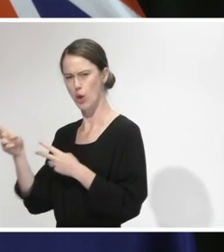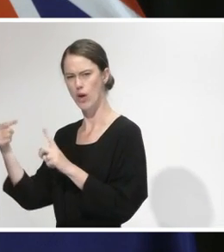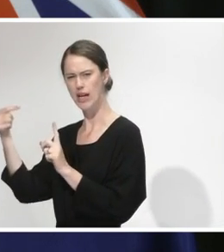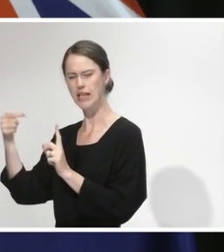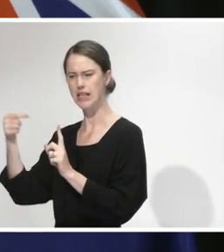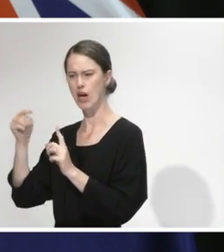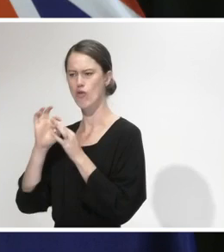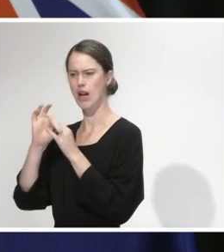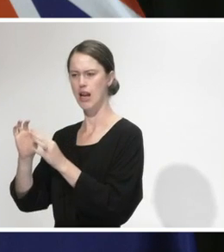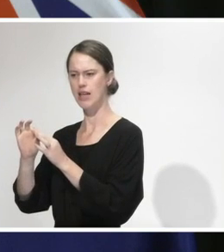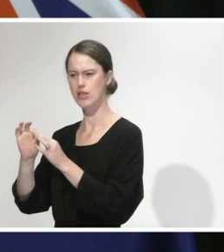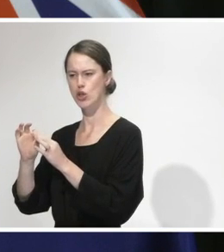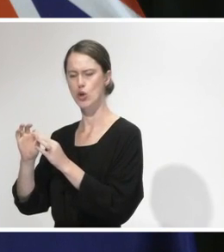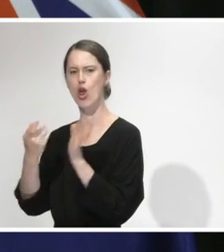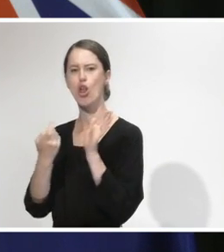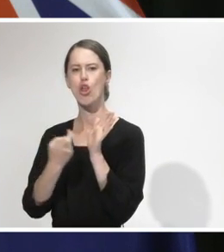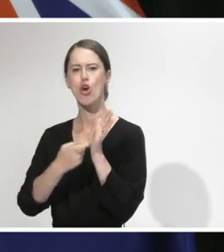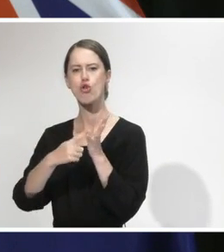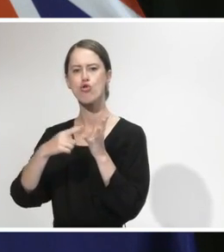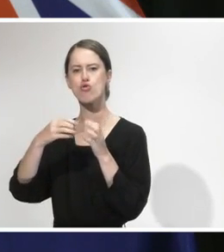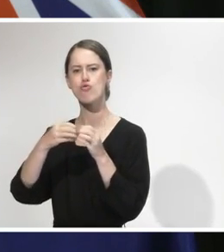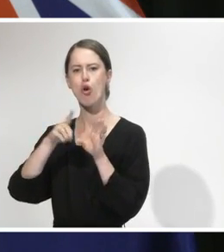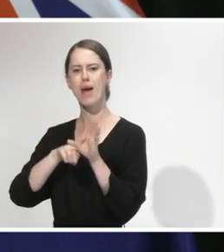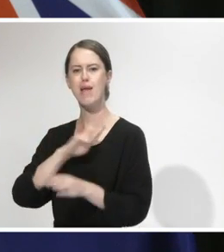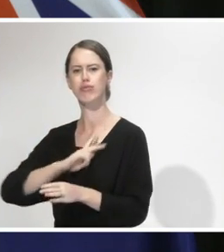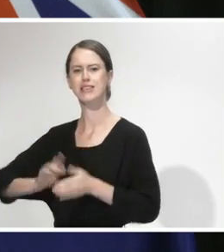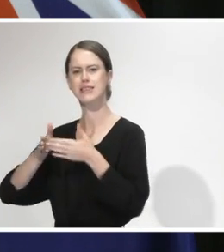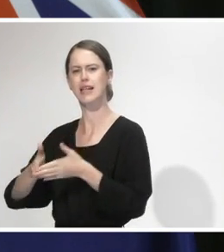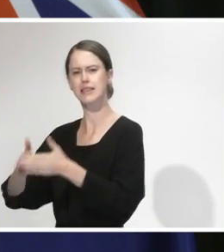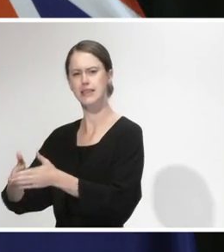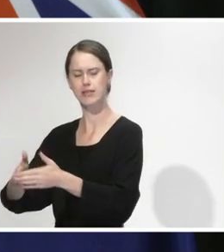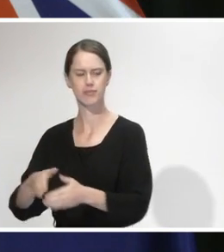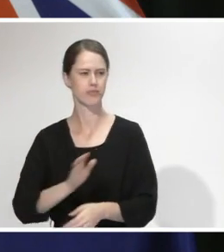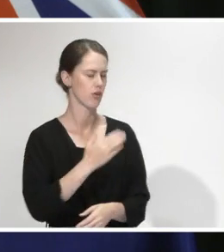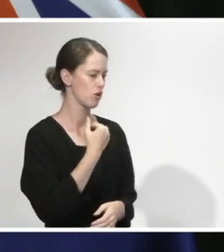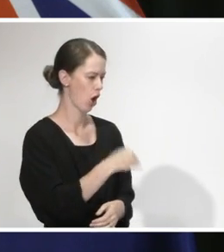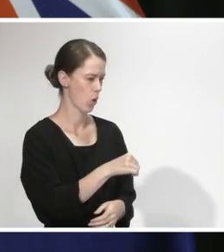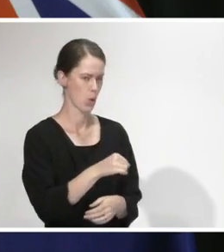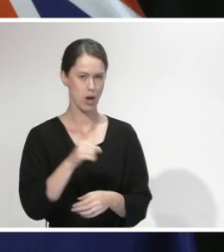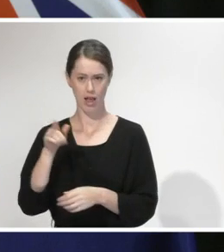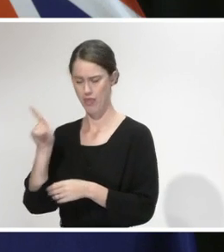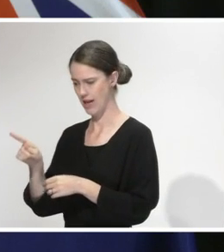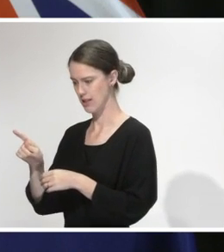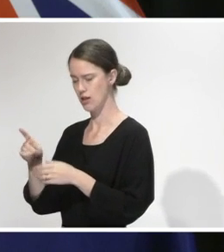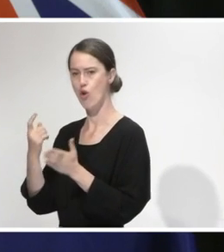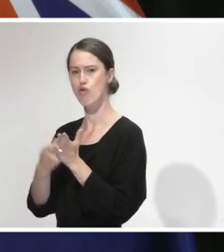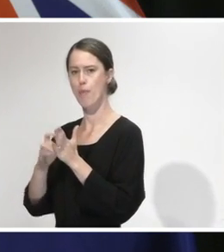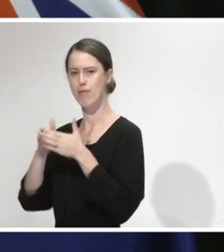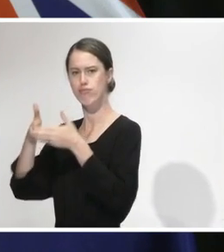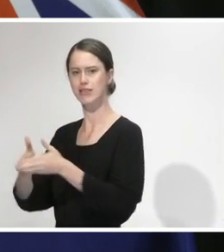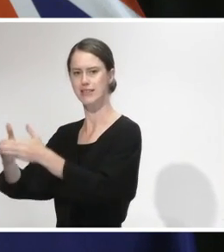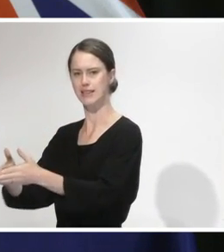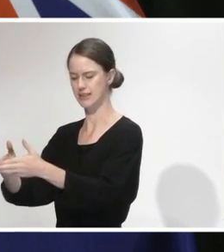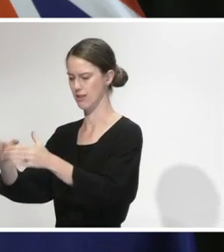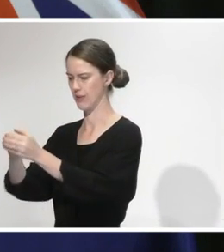he related to the Ruby Princess incident at all? No, he wasn't. And the Ruby Princess cluster grew by 2